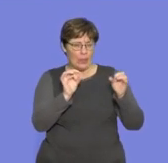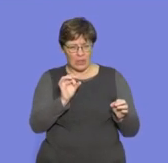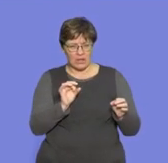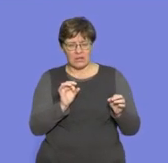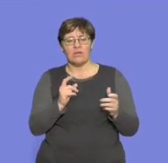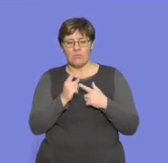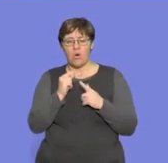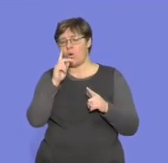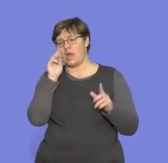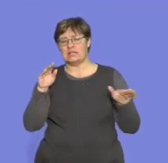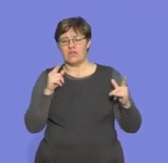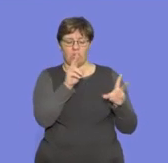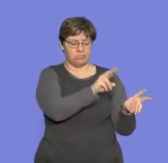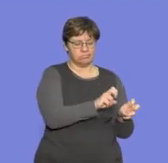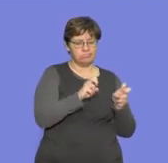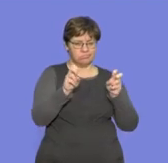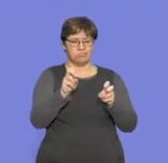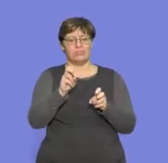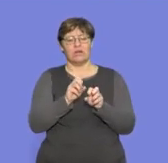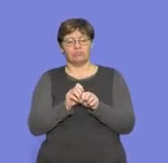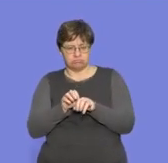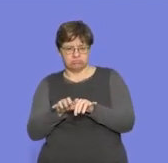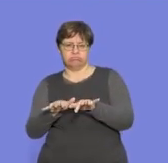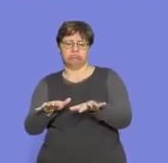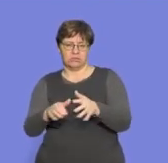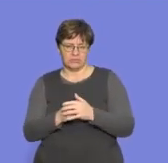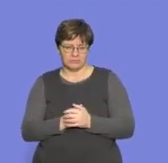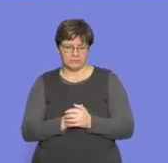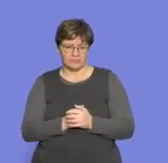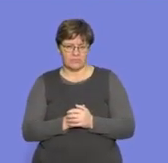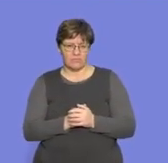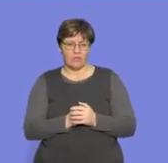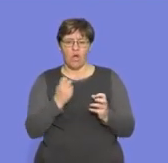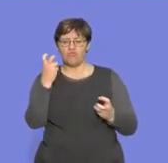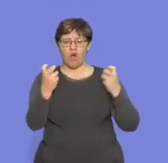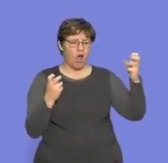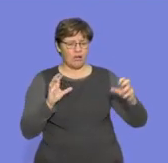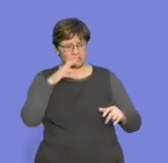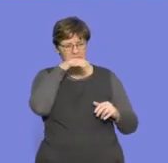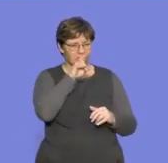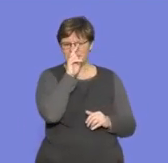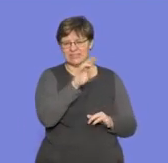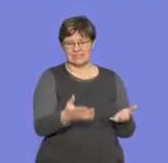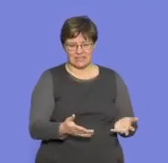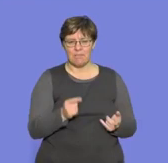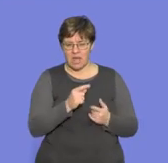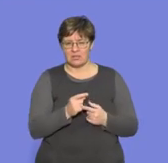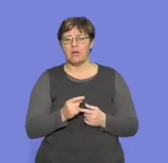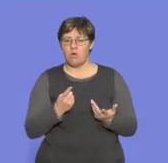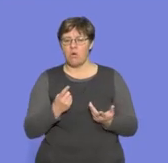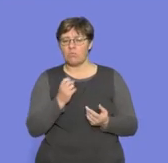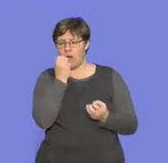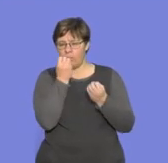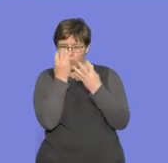attract insects for usually pollination. not noticed in usually the rocky not terrain, noticed but in the rocky terrain, but these are plants that blossom and produce